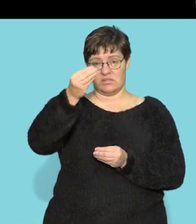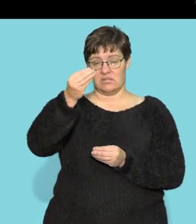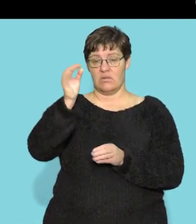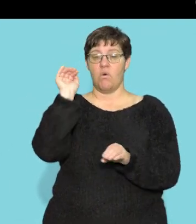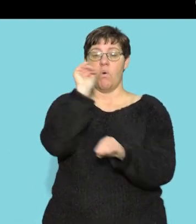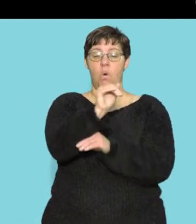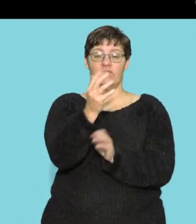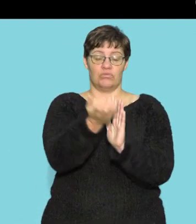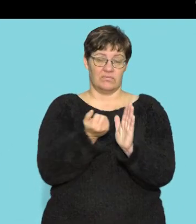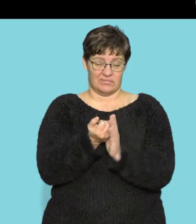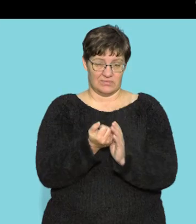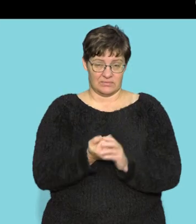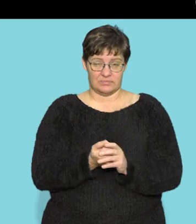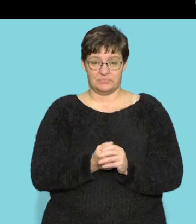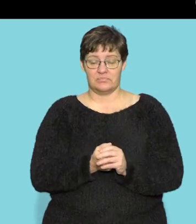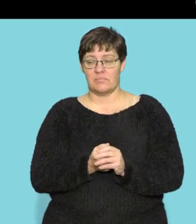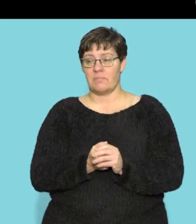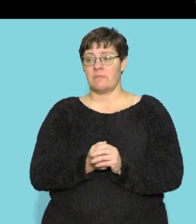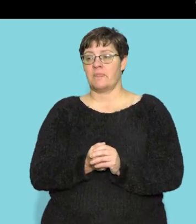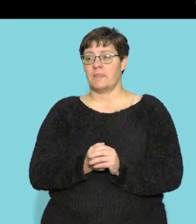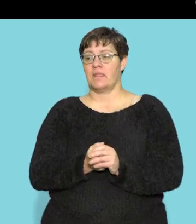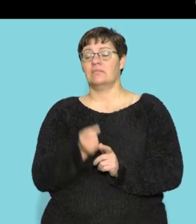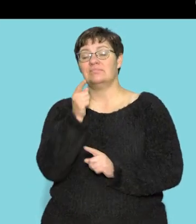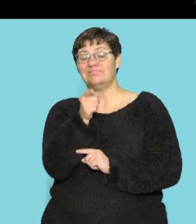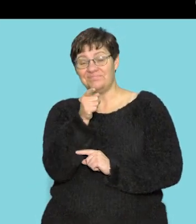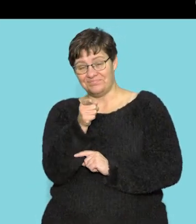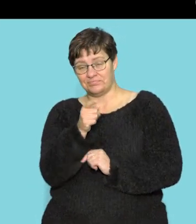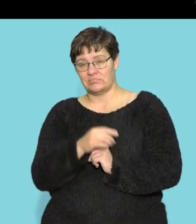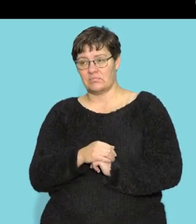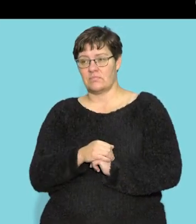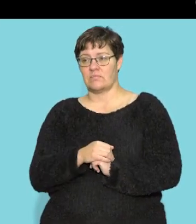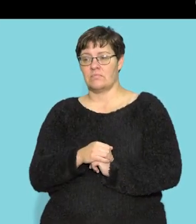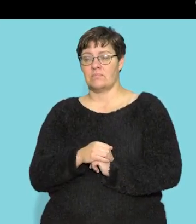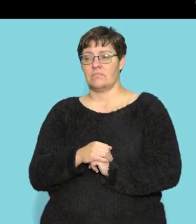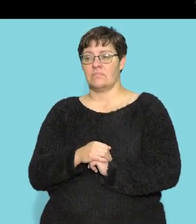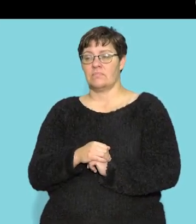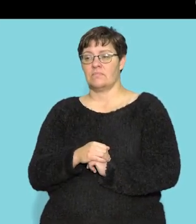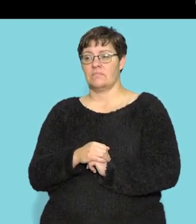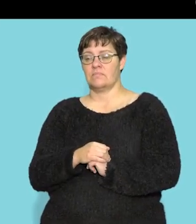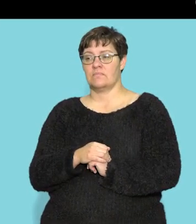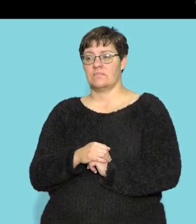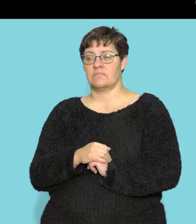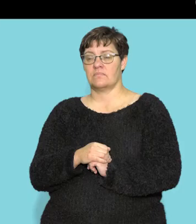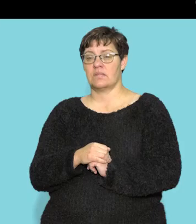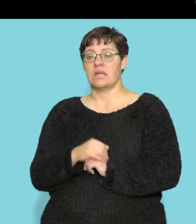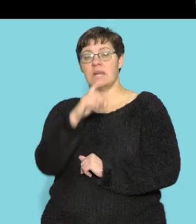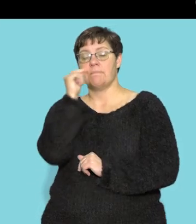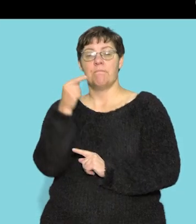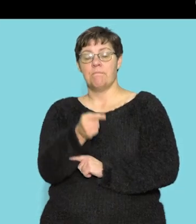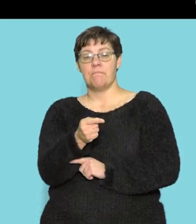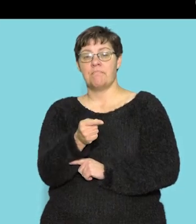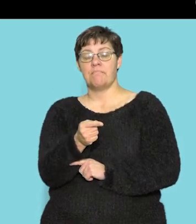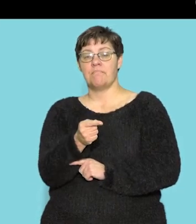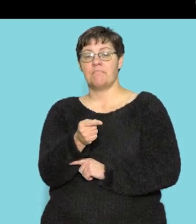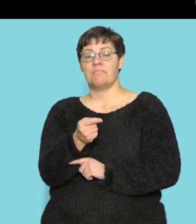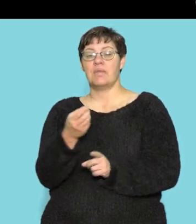on overdraft. Okay, now just a bit of information on that one there, on the interest on overdraft. Here it was called